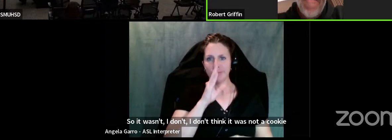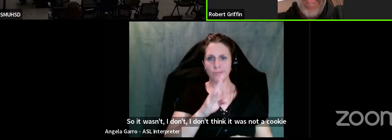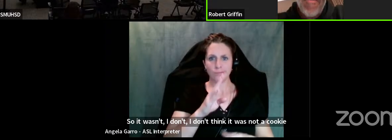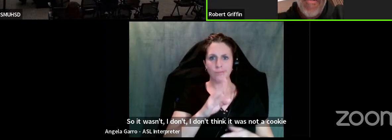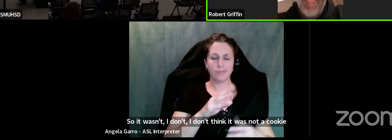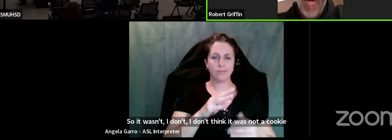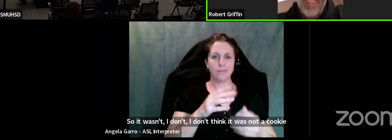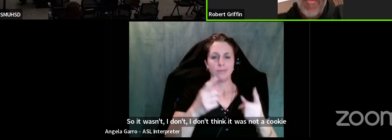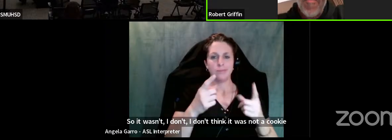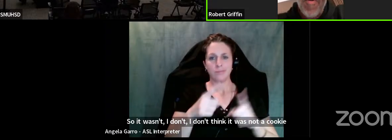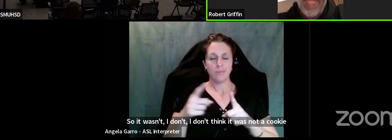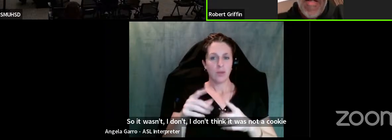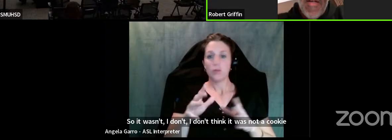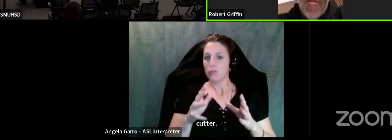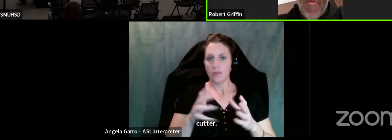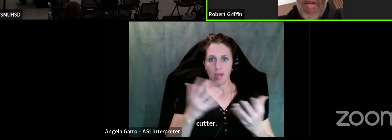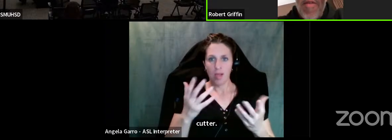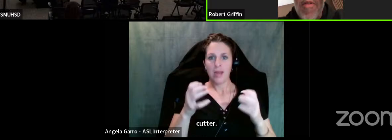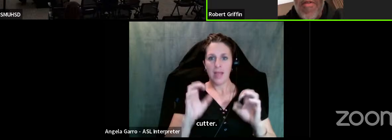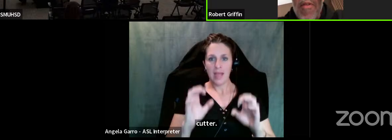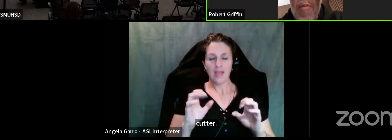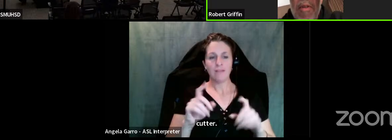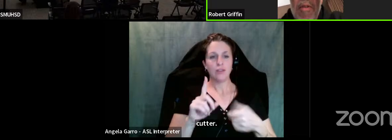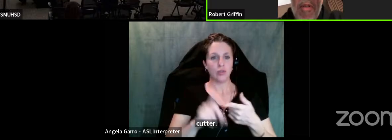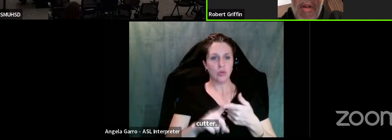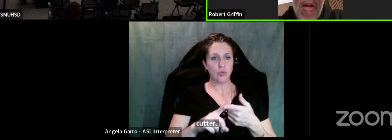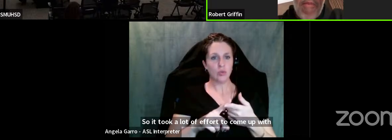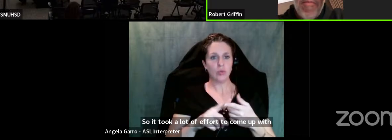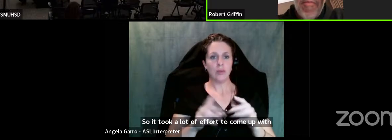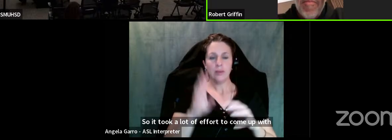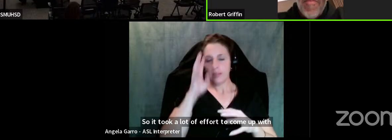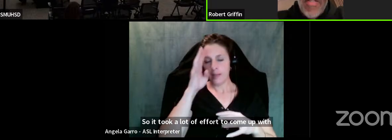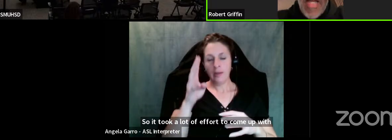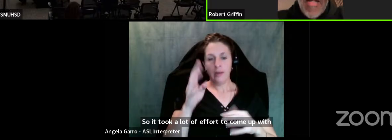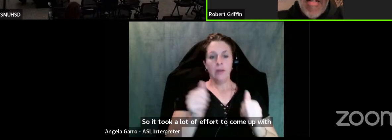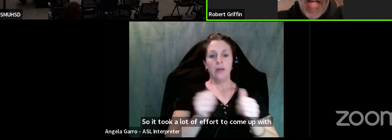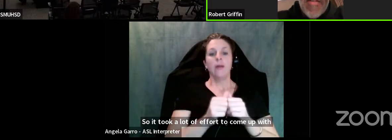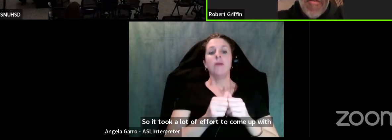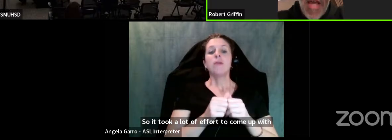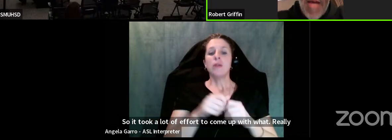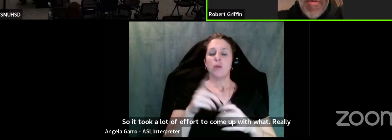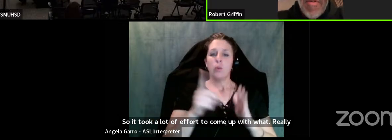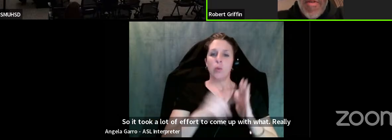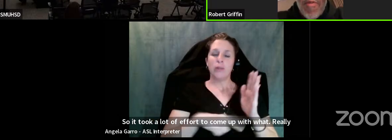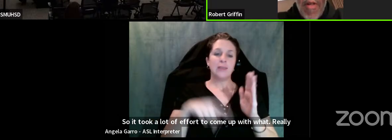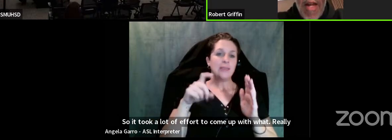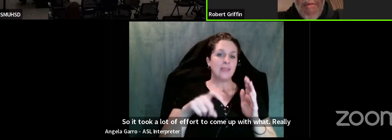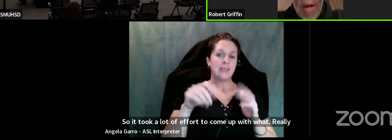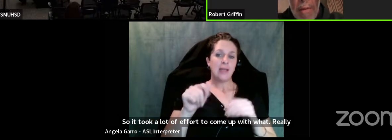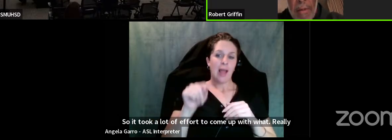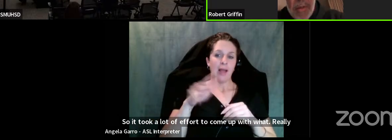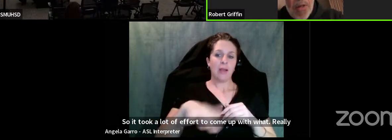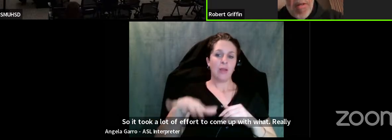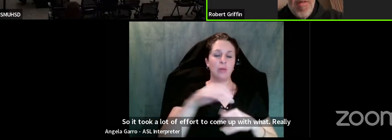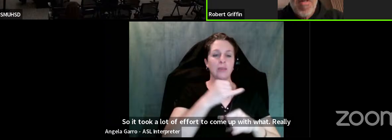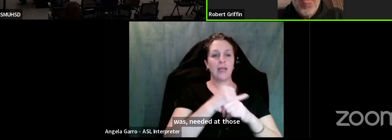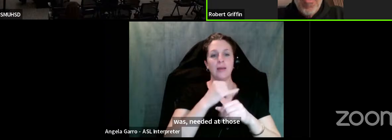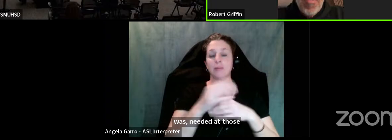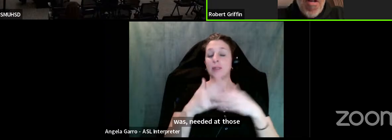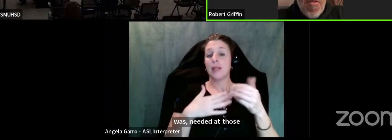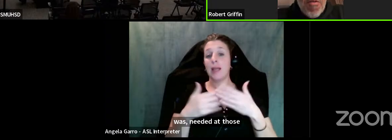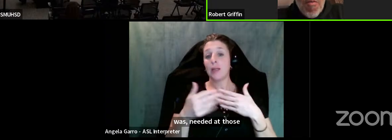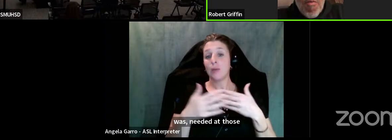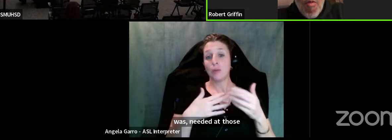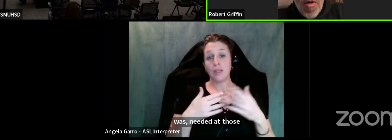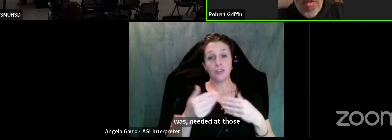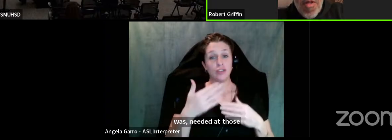lot of effort to come up with what really was needed at those campuses. But anyway, it's good. It's good